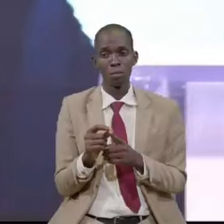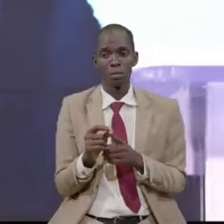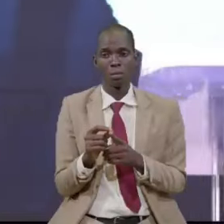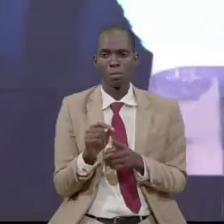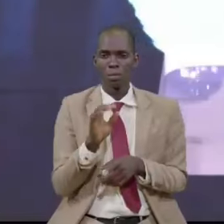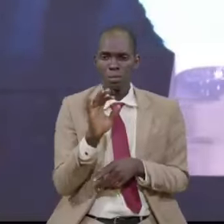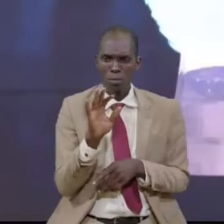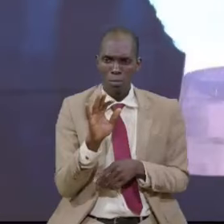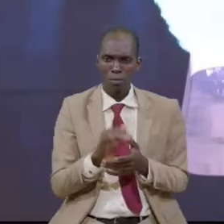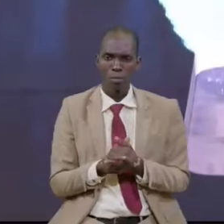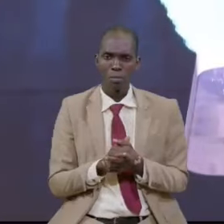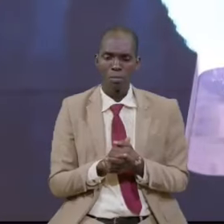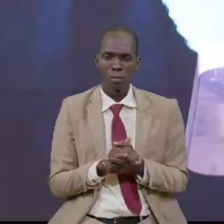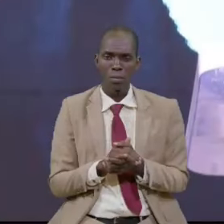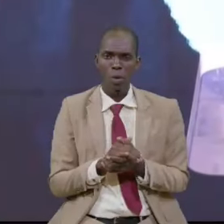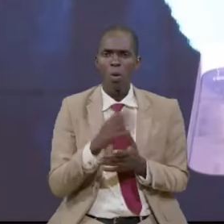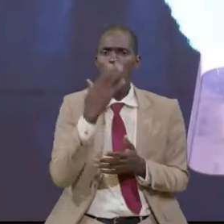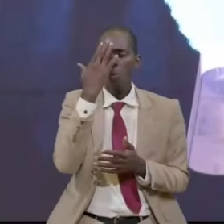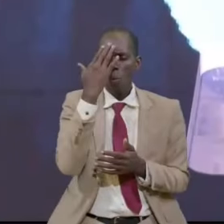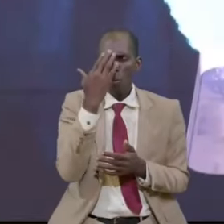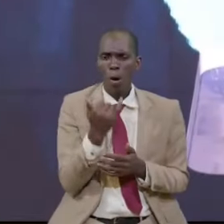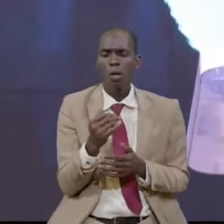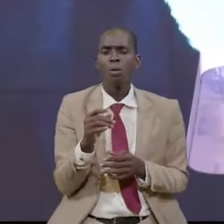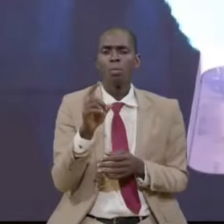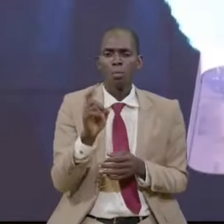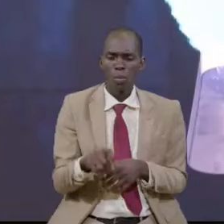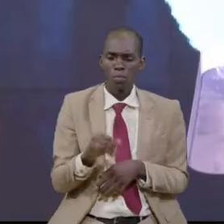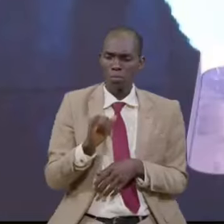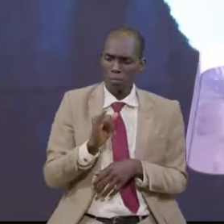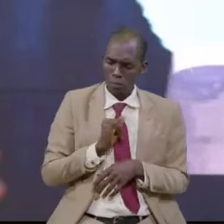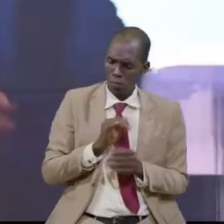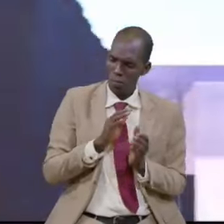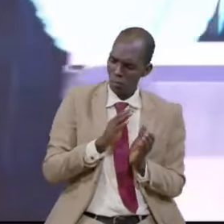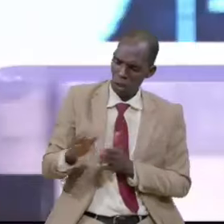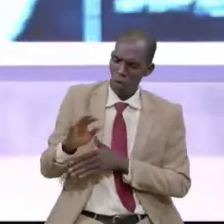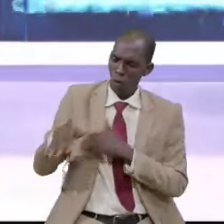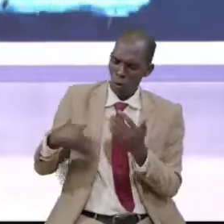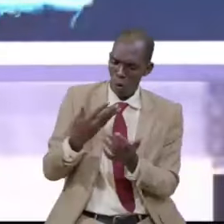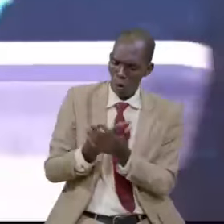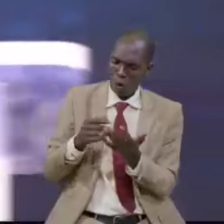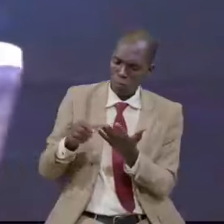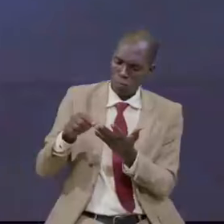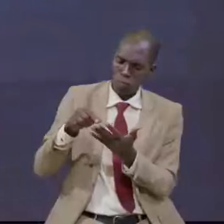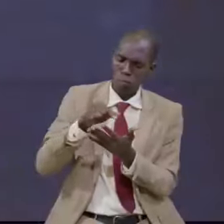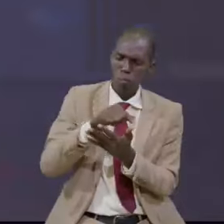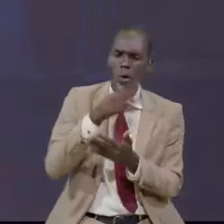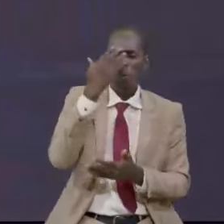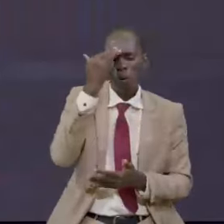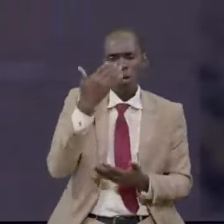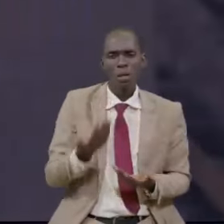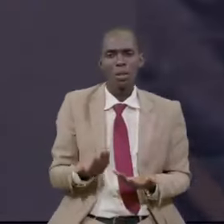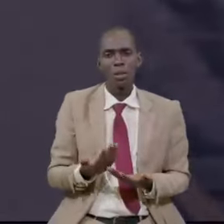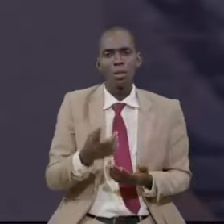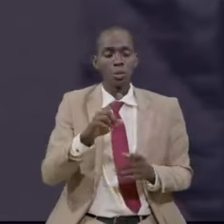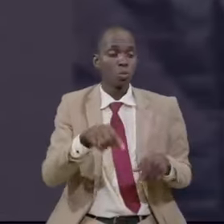Why do I need to lay aside all that? You went to the doctor, you have